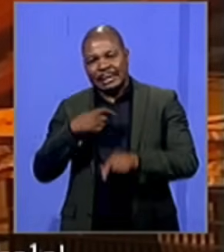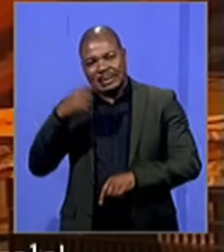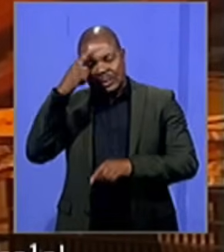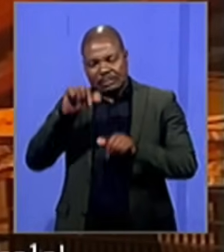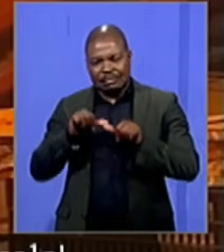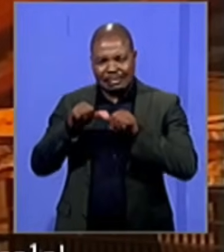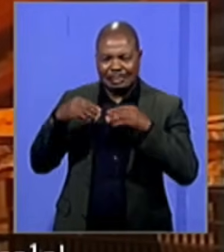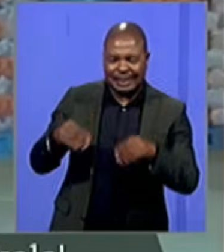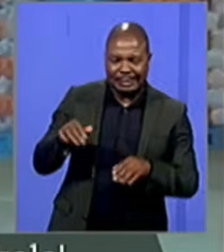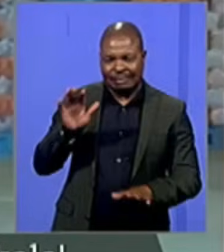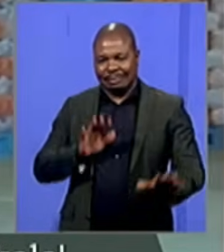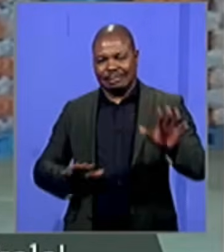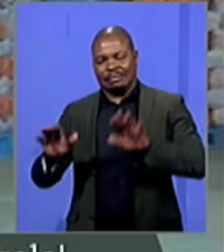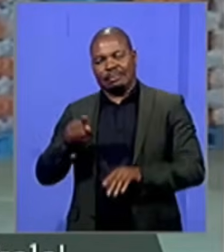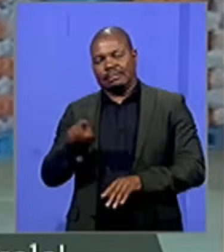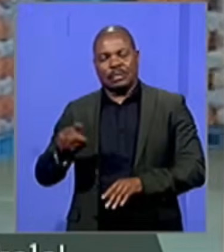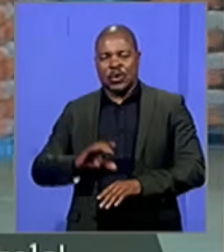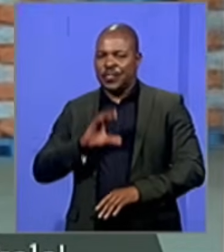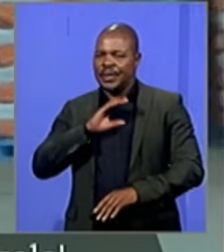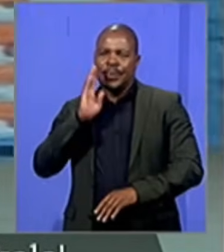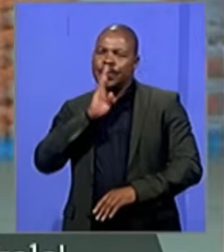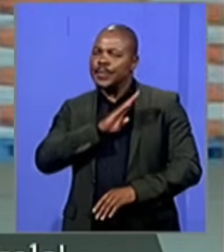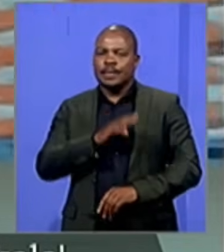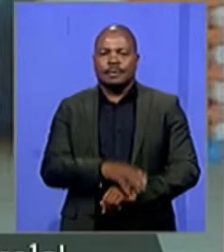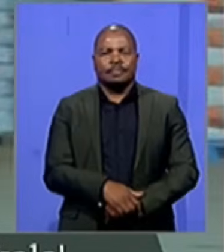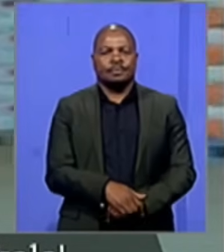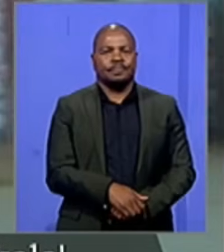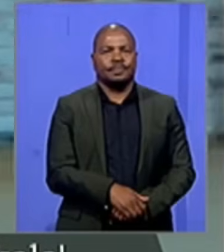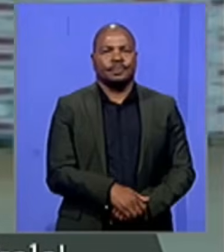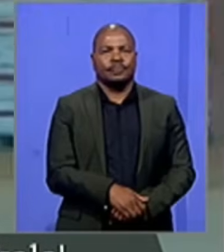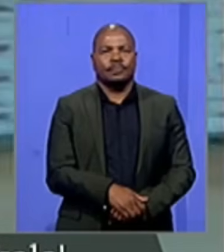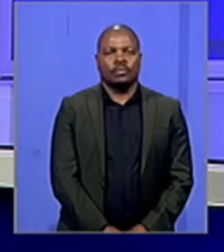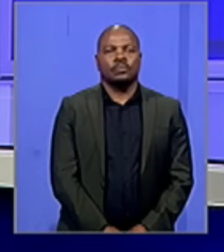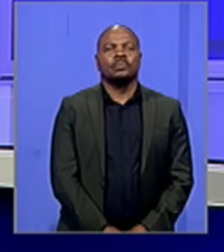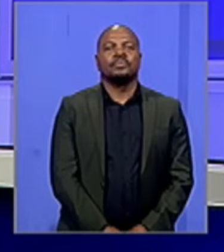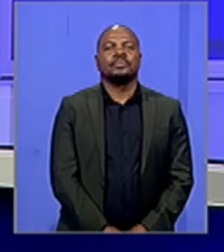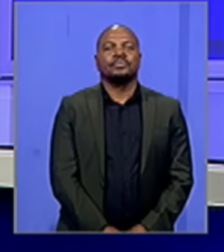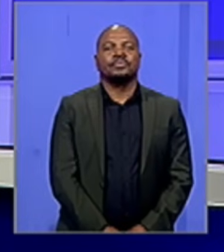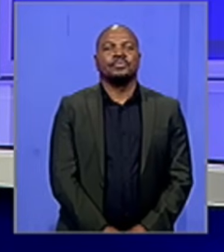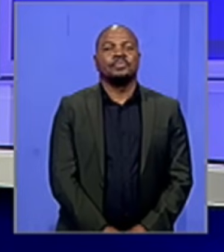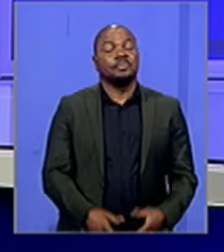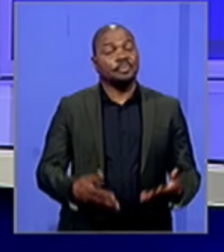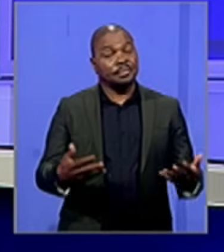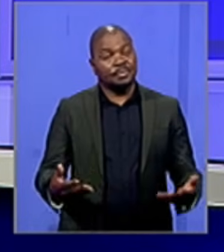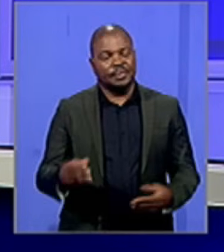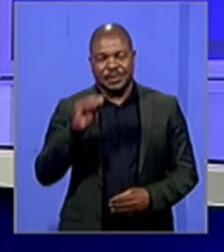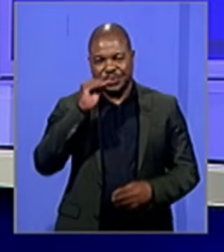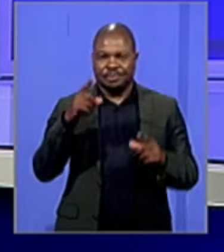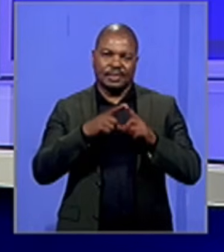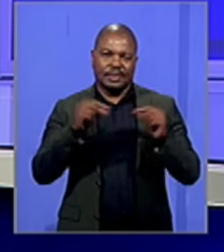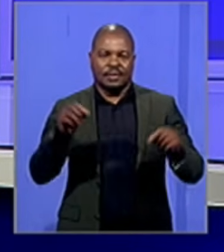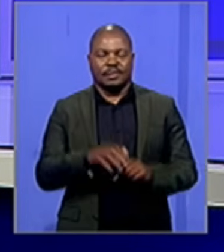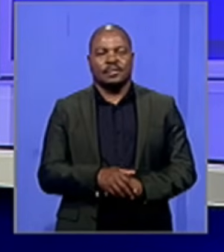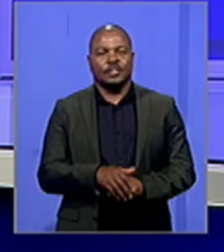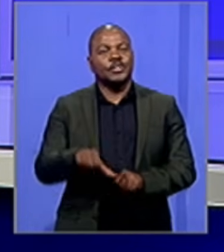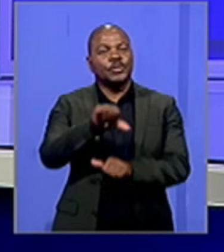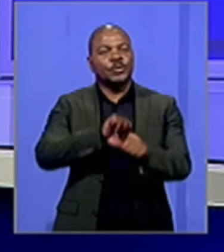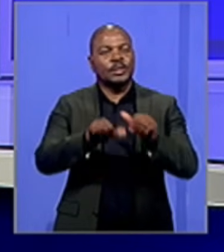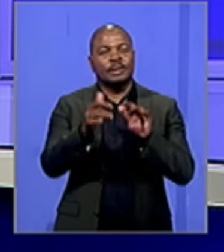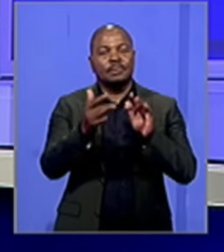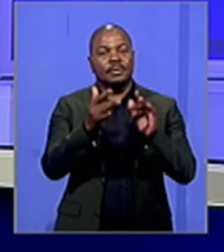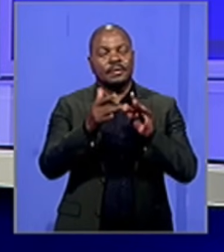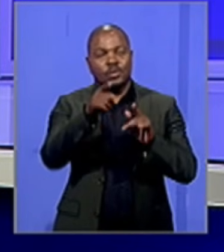tša bona. Gloria Sefako Mosi, ditabeng tša SABC, Johannesburg. Bagešo di felela mo gopolang gore